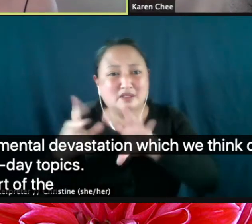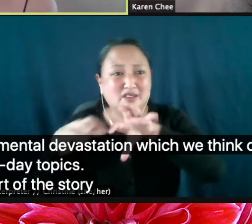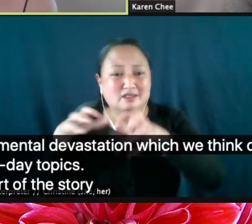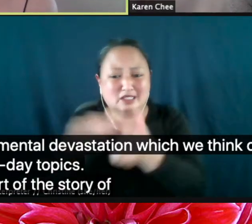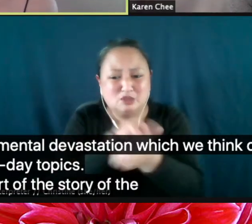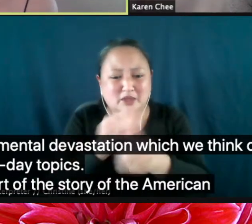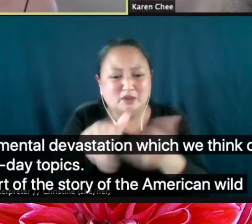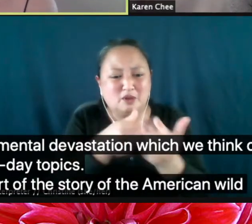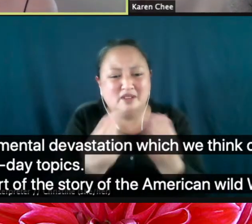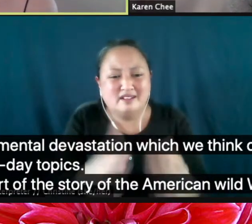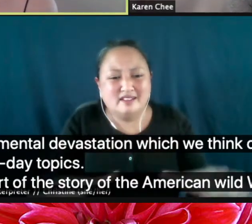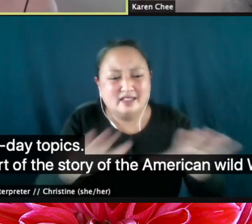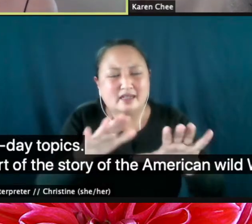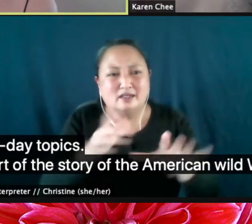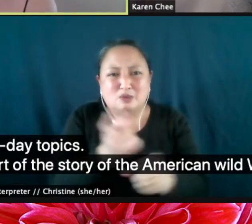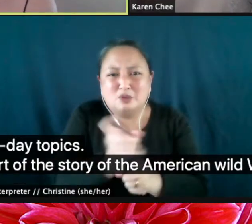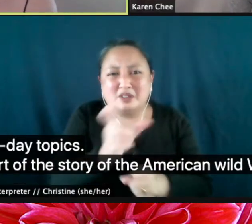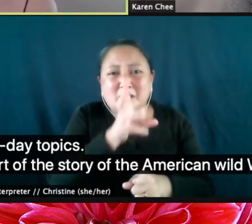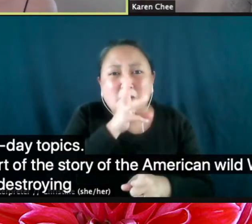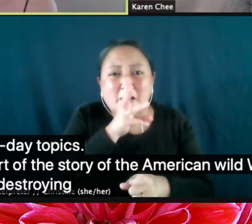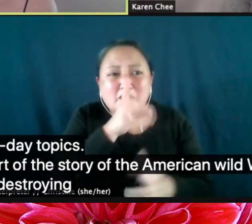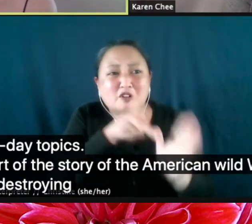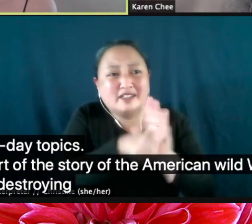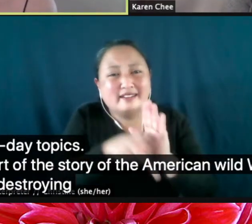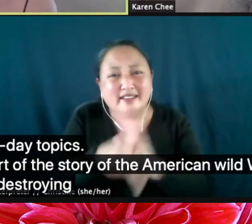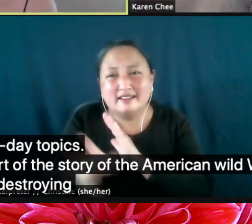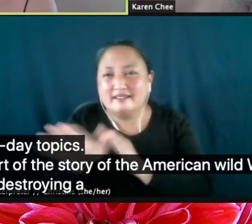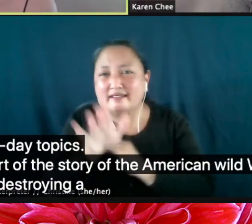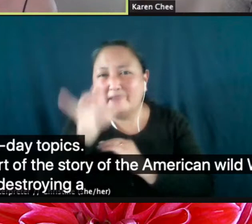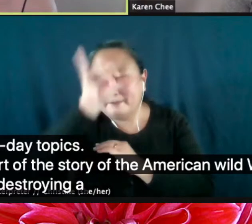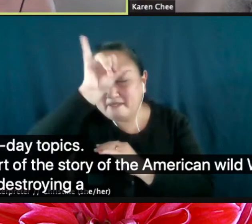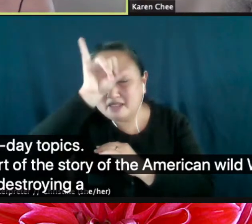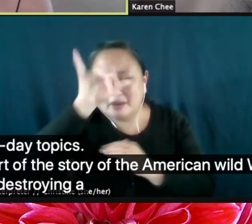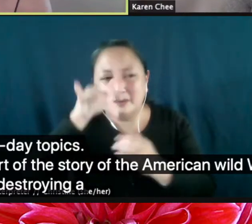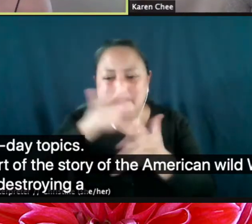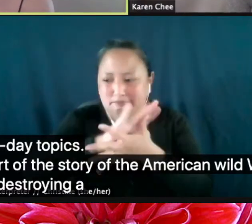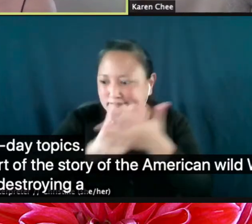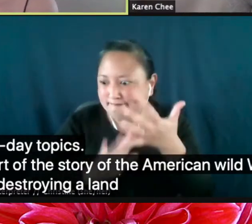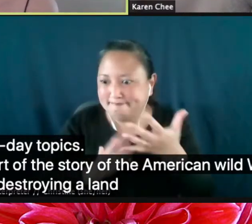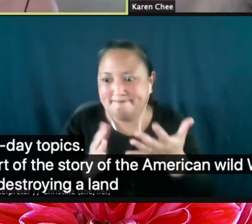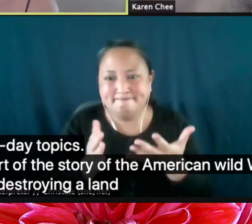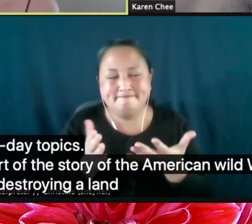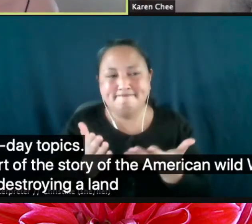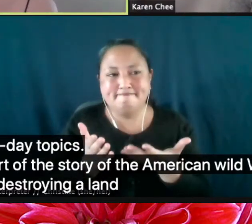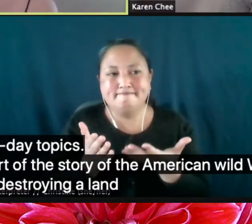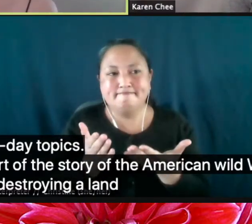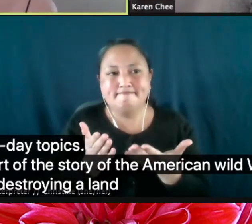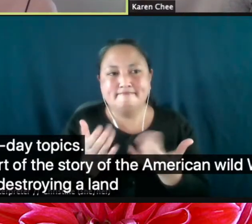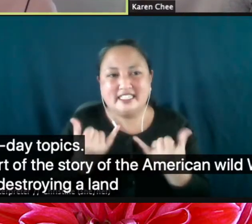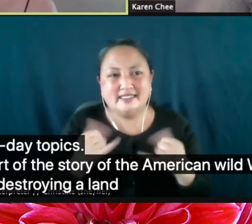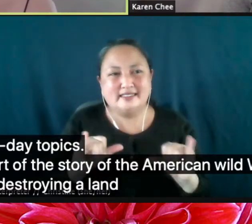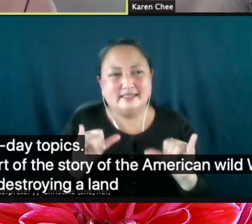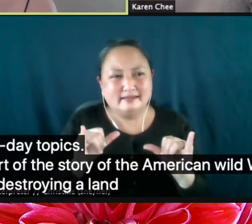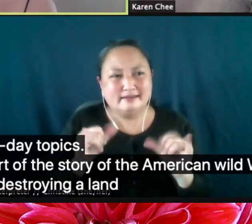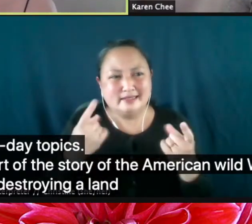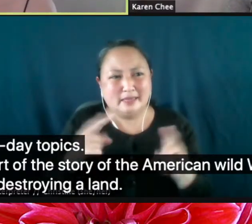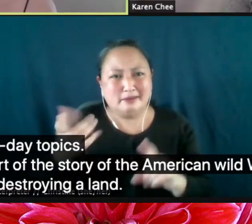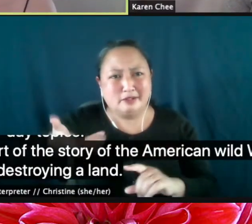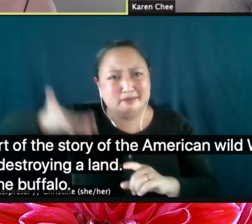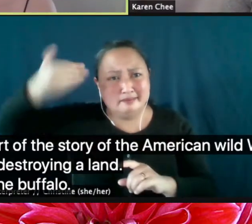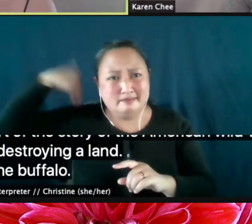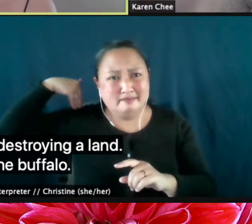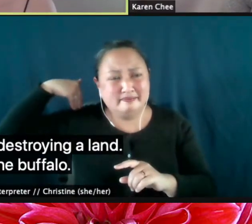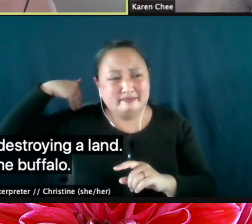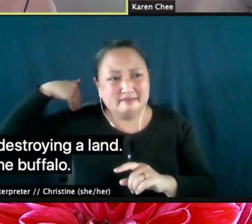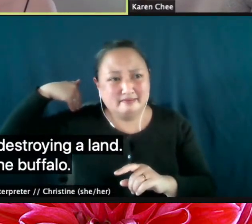ruining its water, killing its buffalo, etc. And yeah, so from that